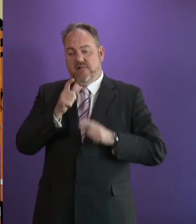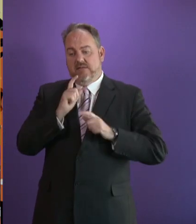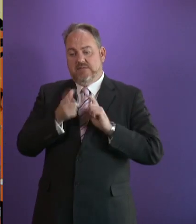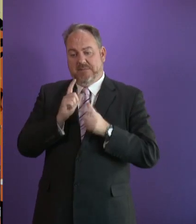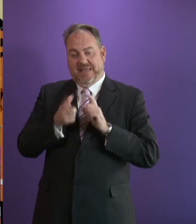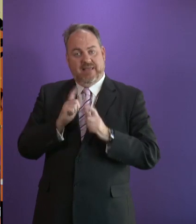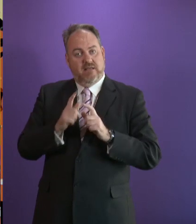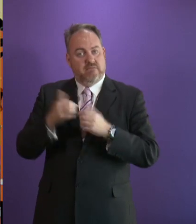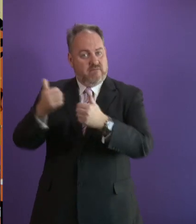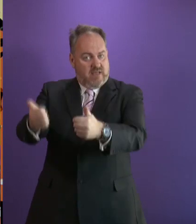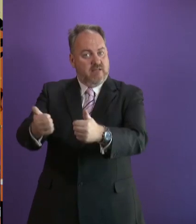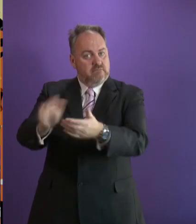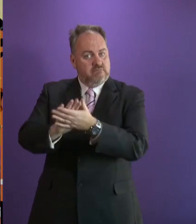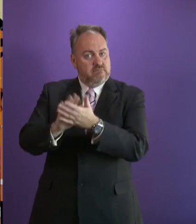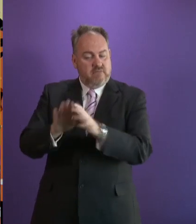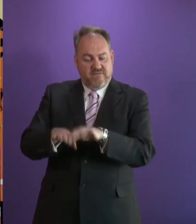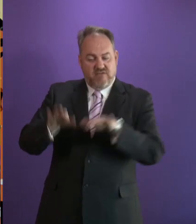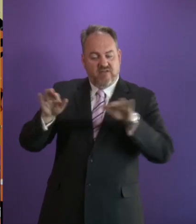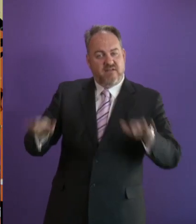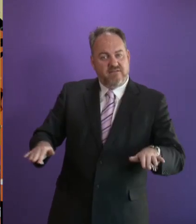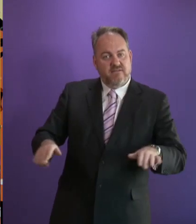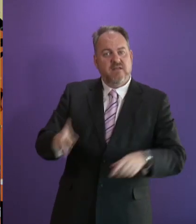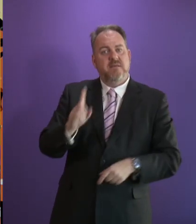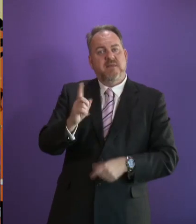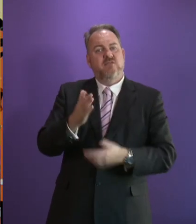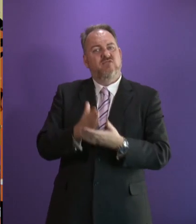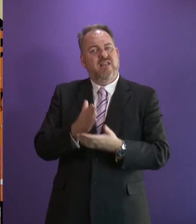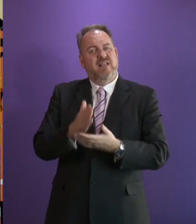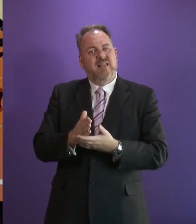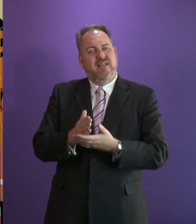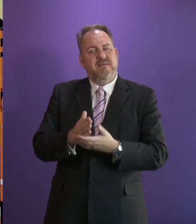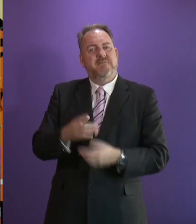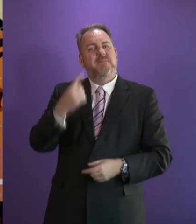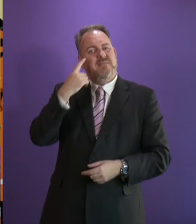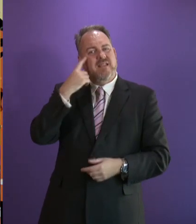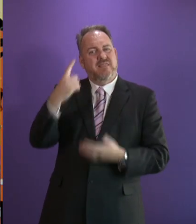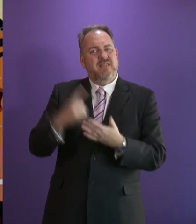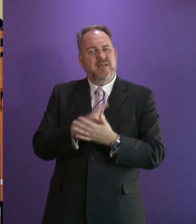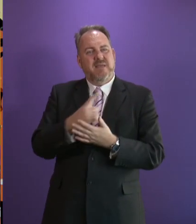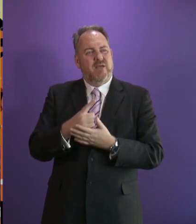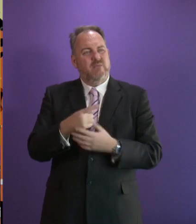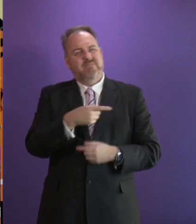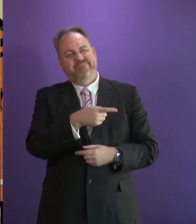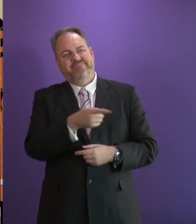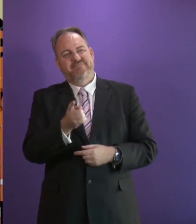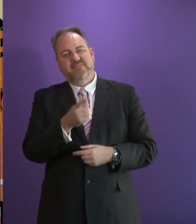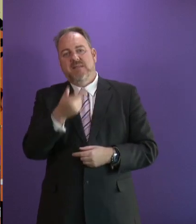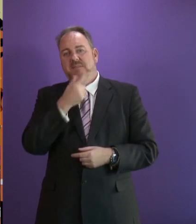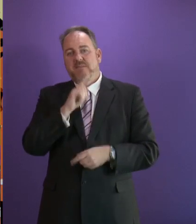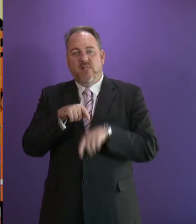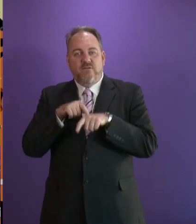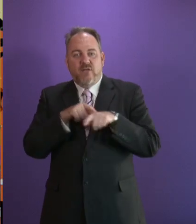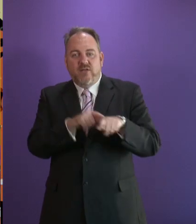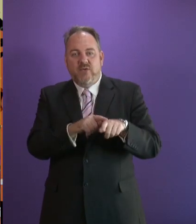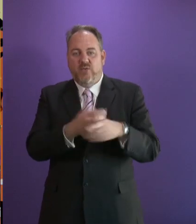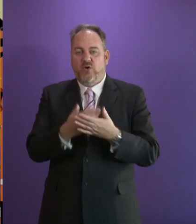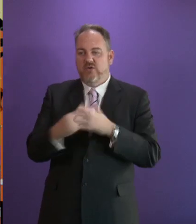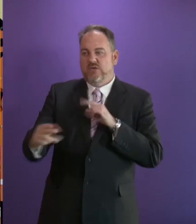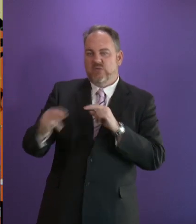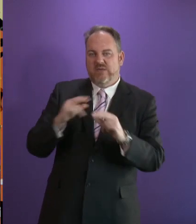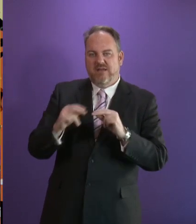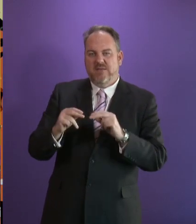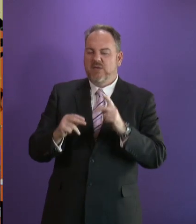why should I give them the sort of the end to all the people that might be following you on Twitter. So there's a balance to